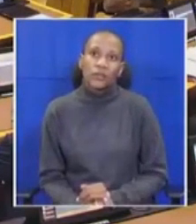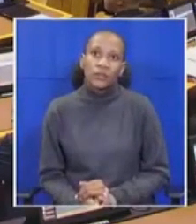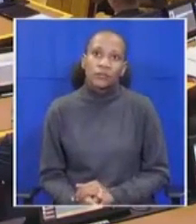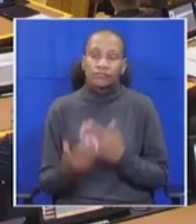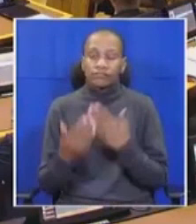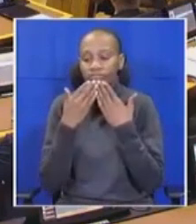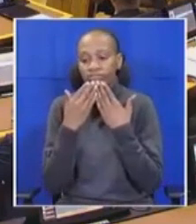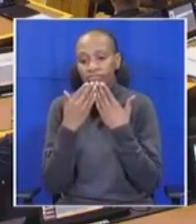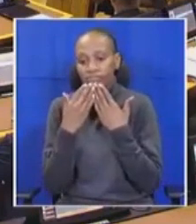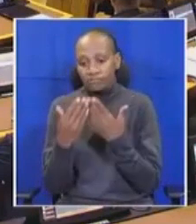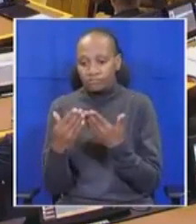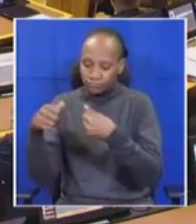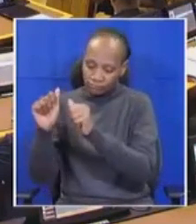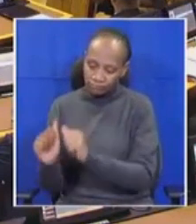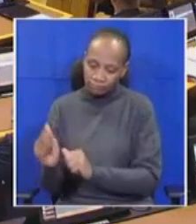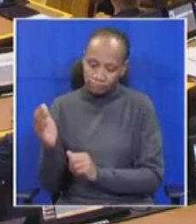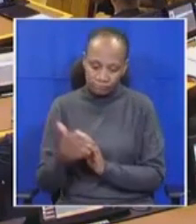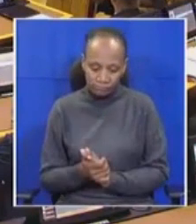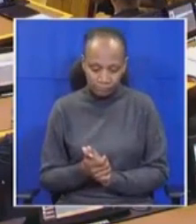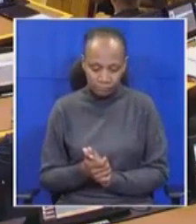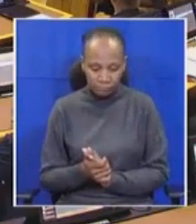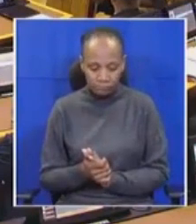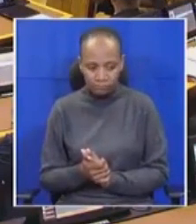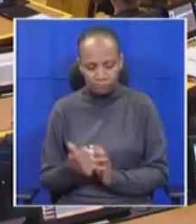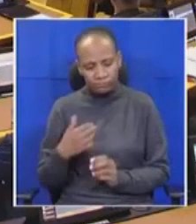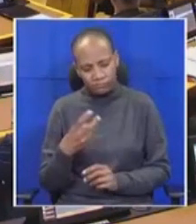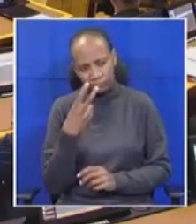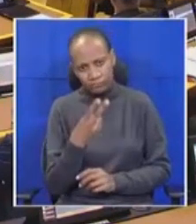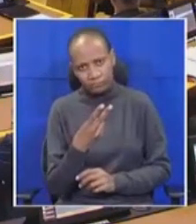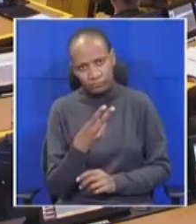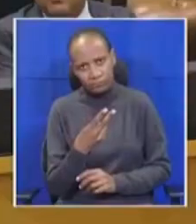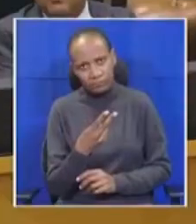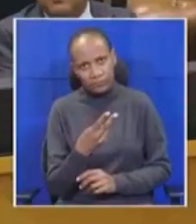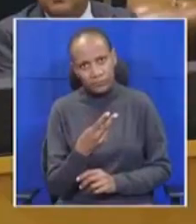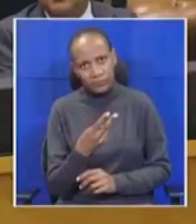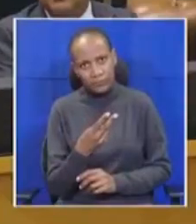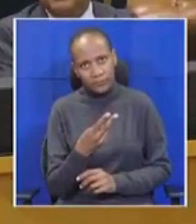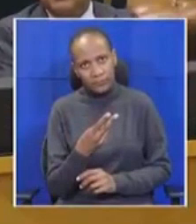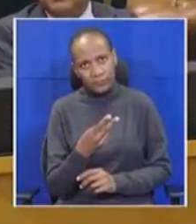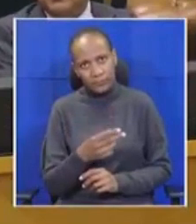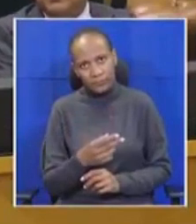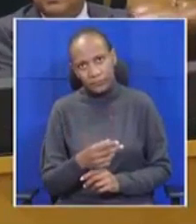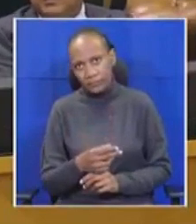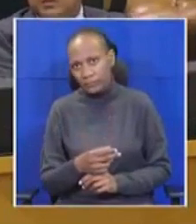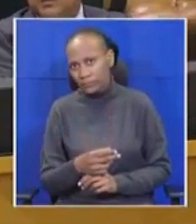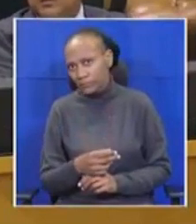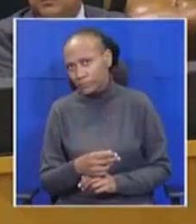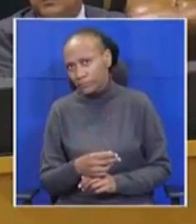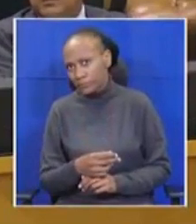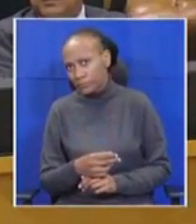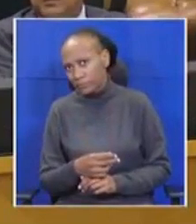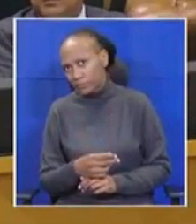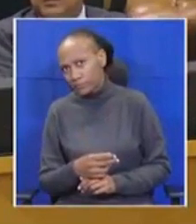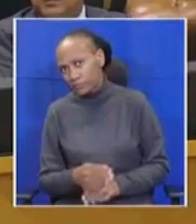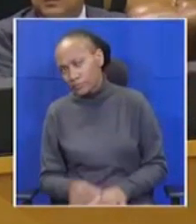No, thank you very much, House Chairperson. We take note, President, that you have admitted to your first failure on the commitments that you made during the State of